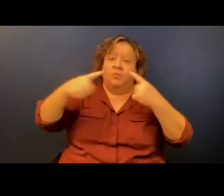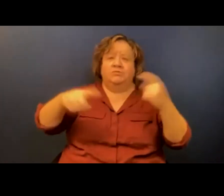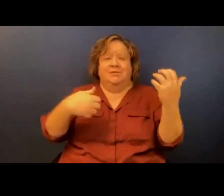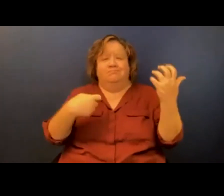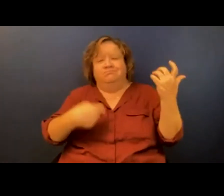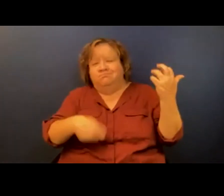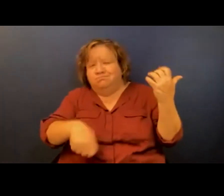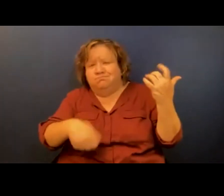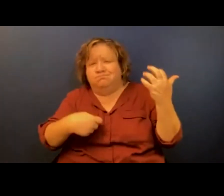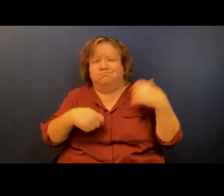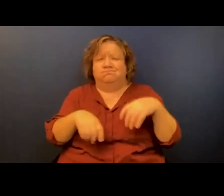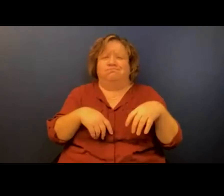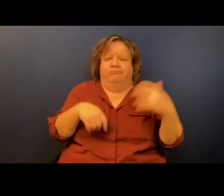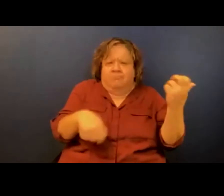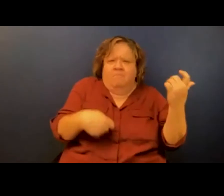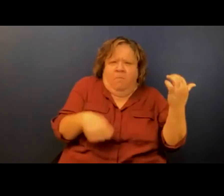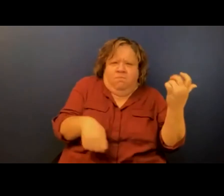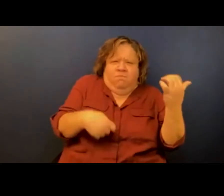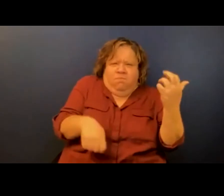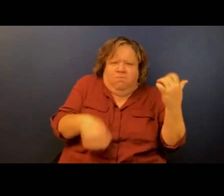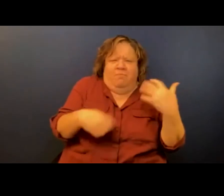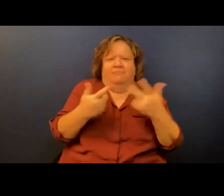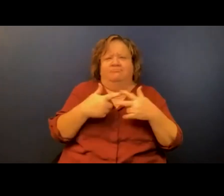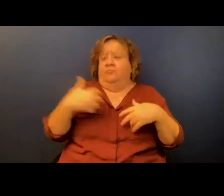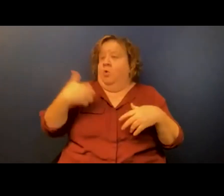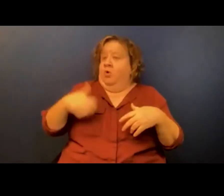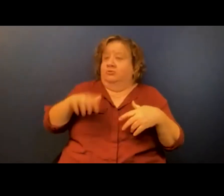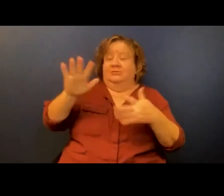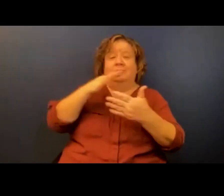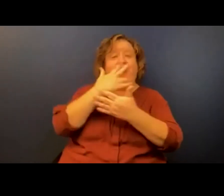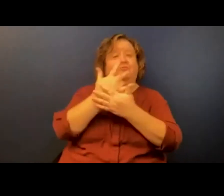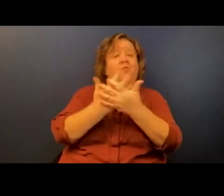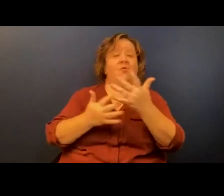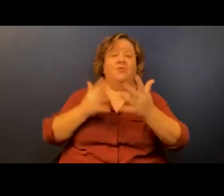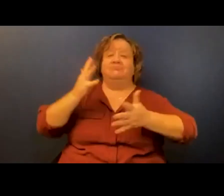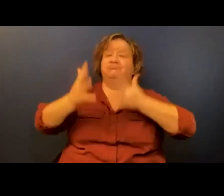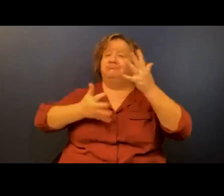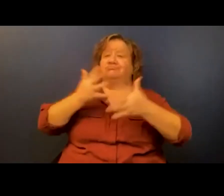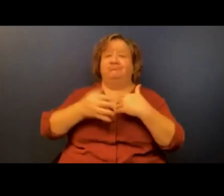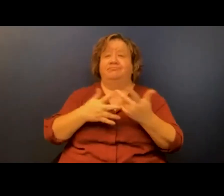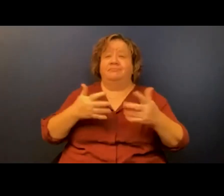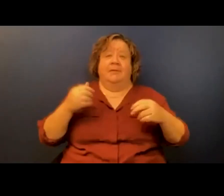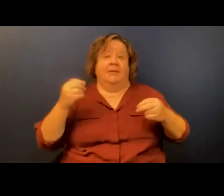storytelling from Argentina, jazz and flamenco from Uruguay, and poetry from Panama.